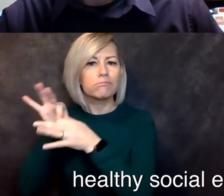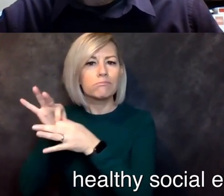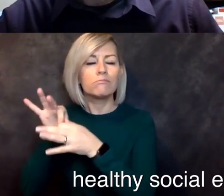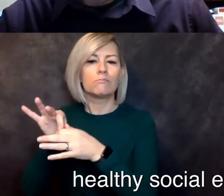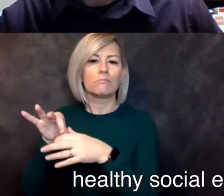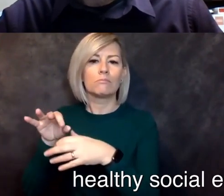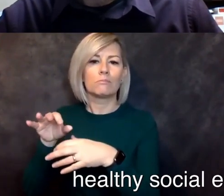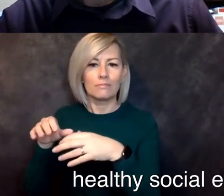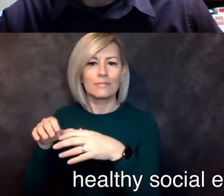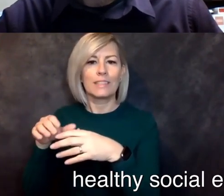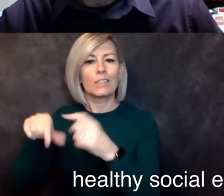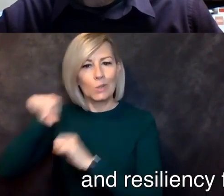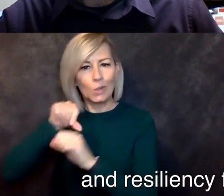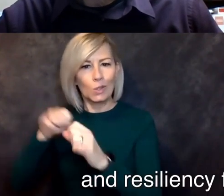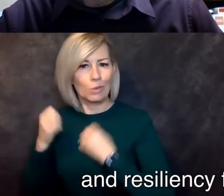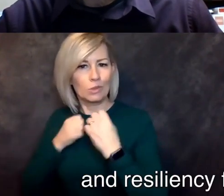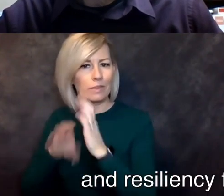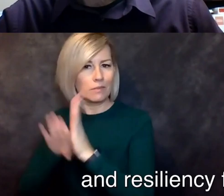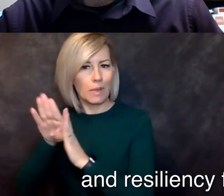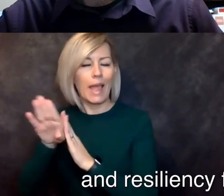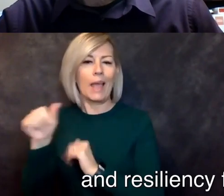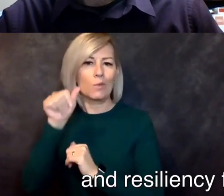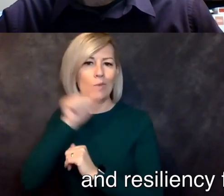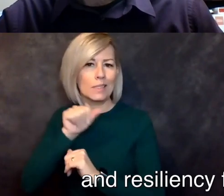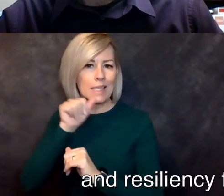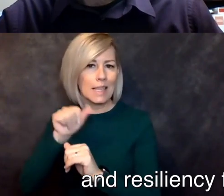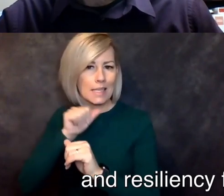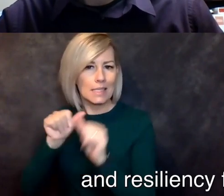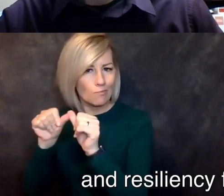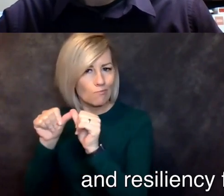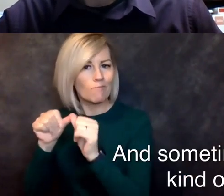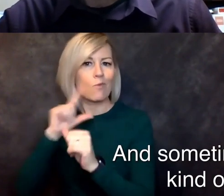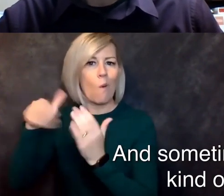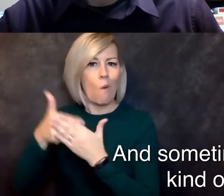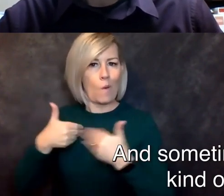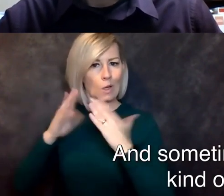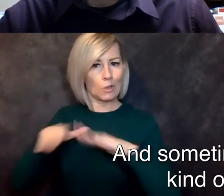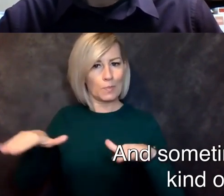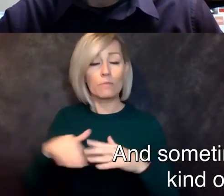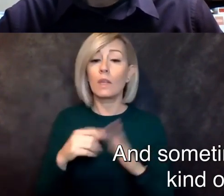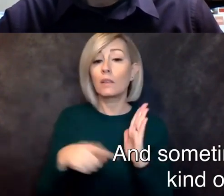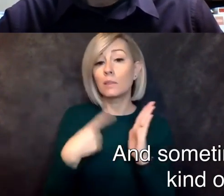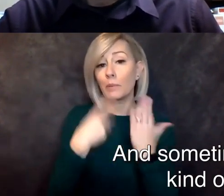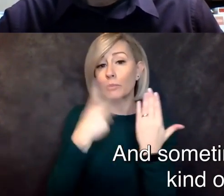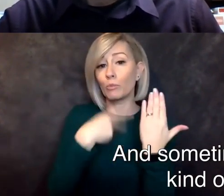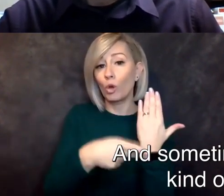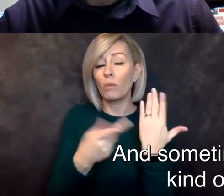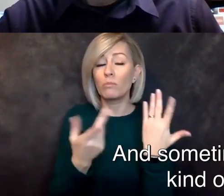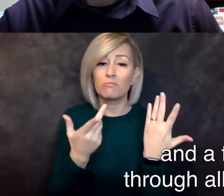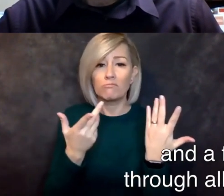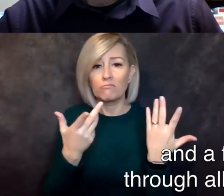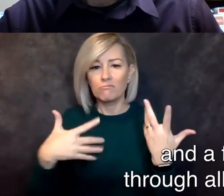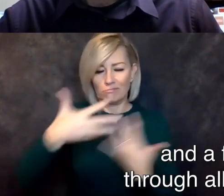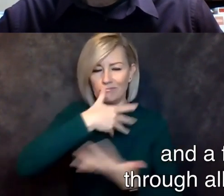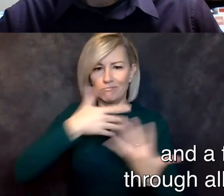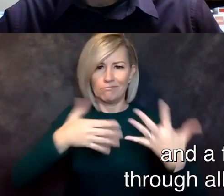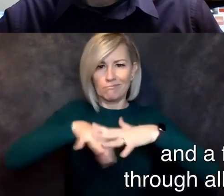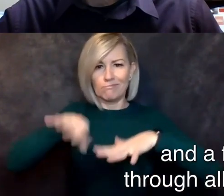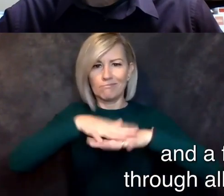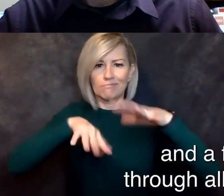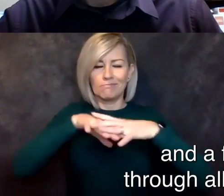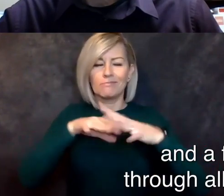-emotional development, and resiliency for all young children. And sometimes the programs kind of intermingle and a family